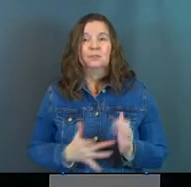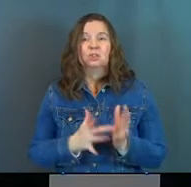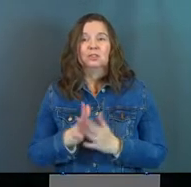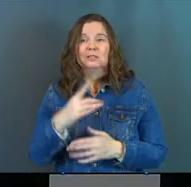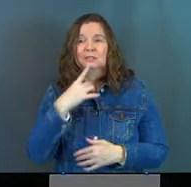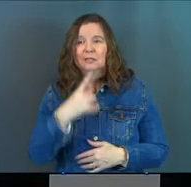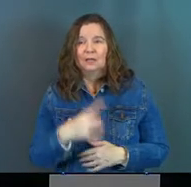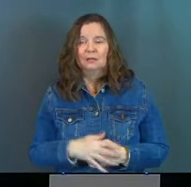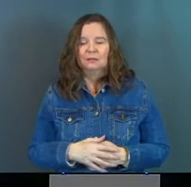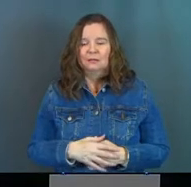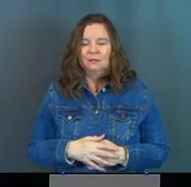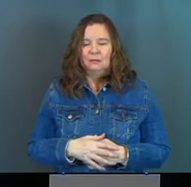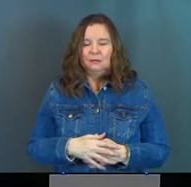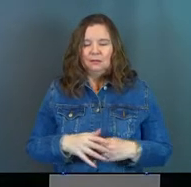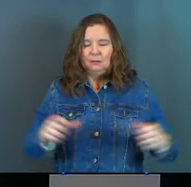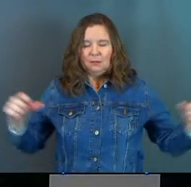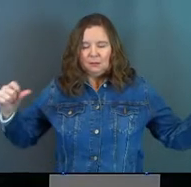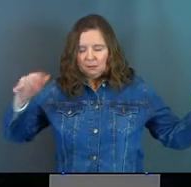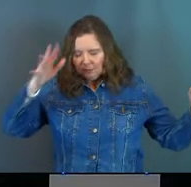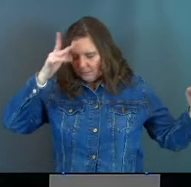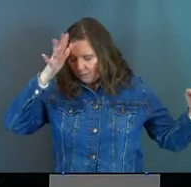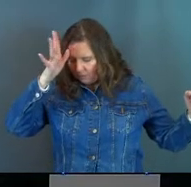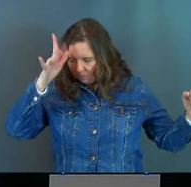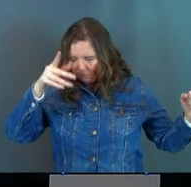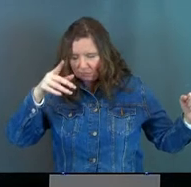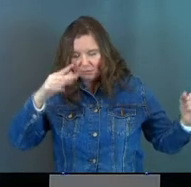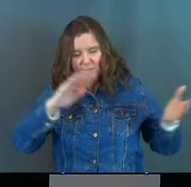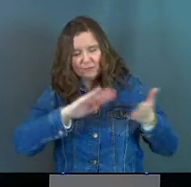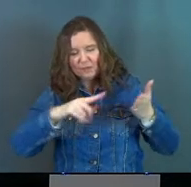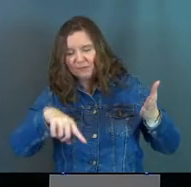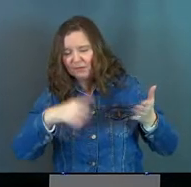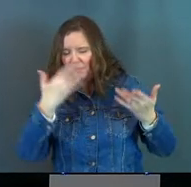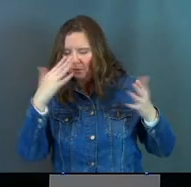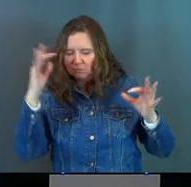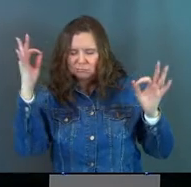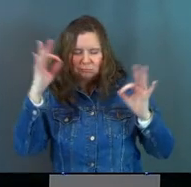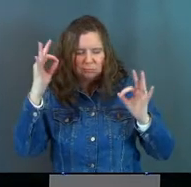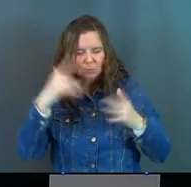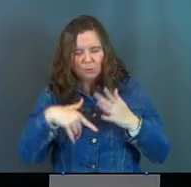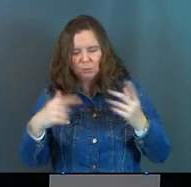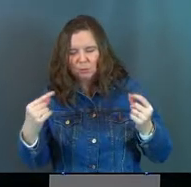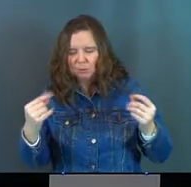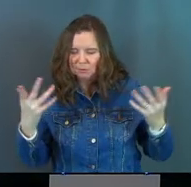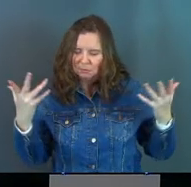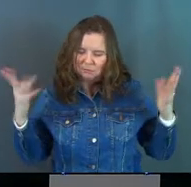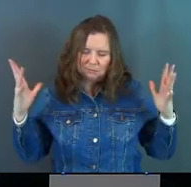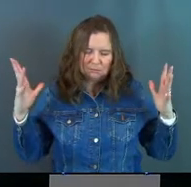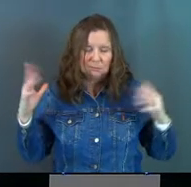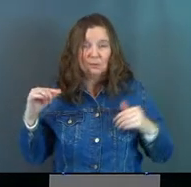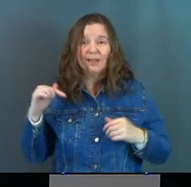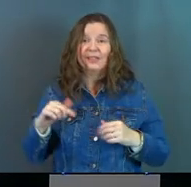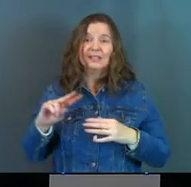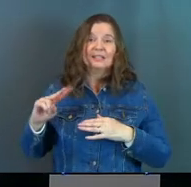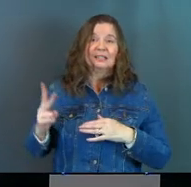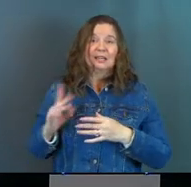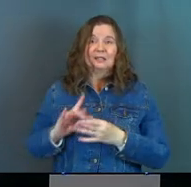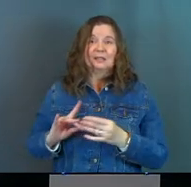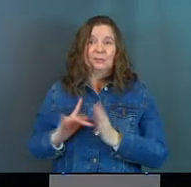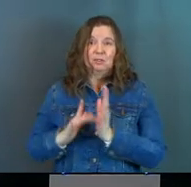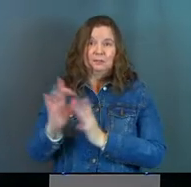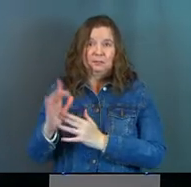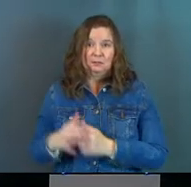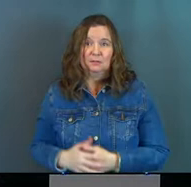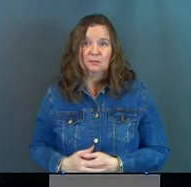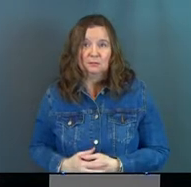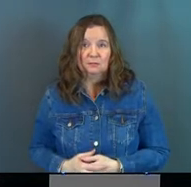Jesus said, Father, forgive them, for they don't know what they're doing. This is the second statement of